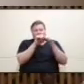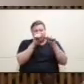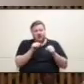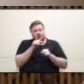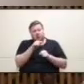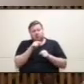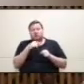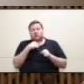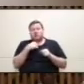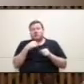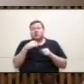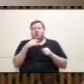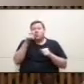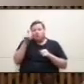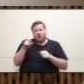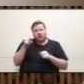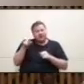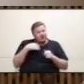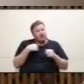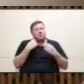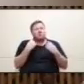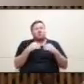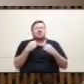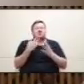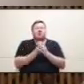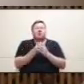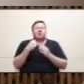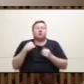the municipality. Thank you.